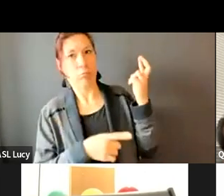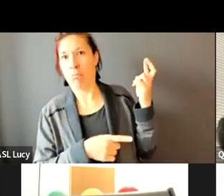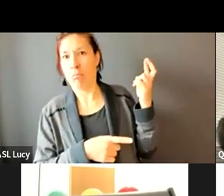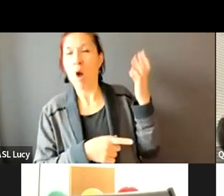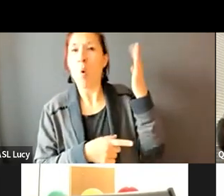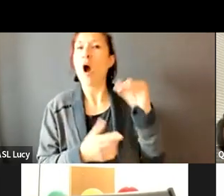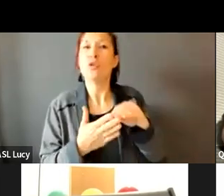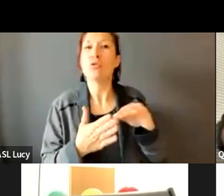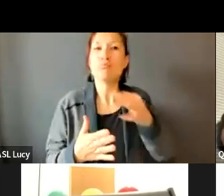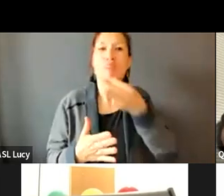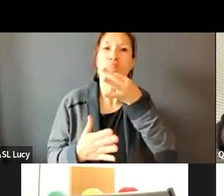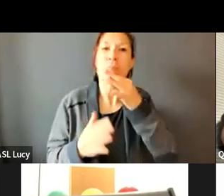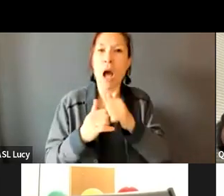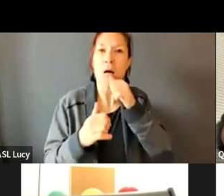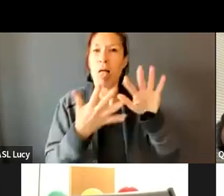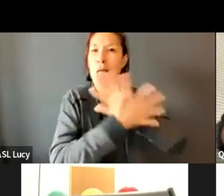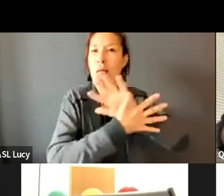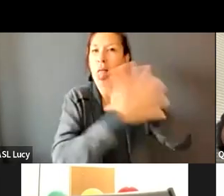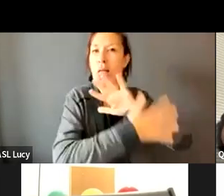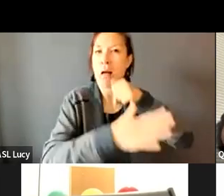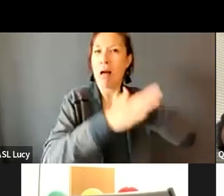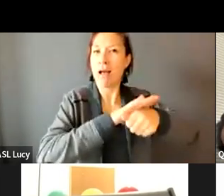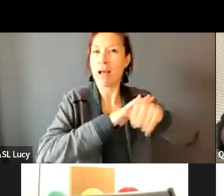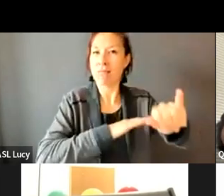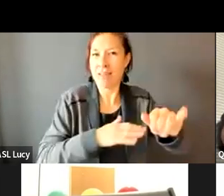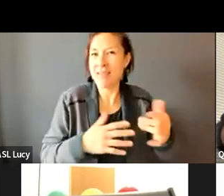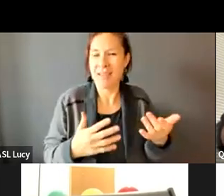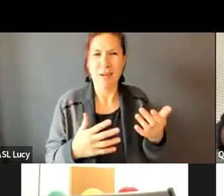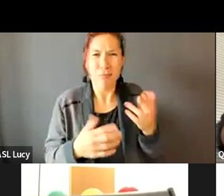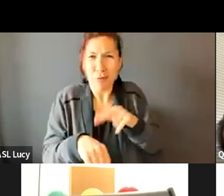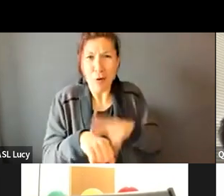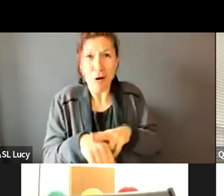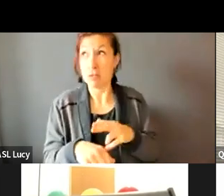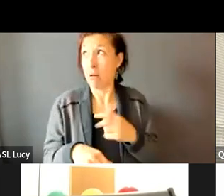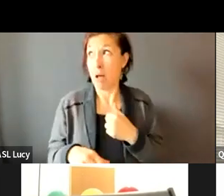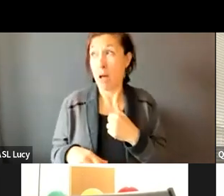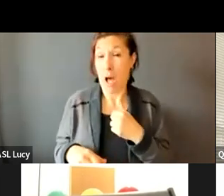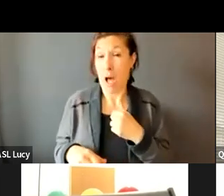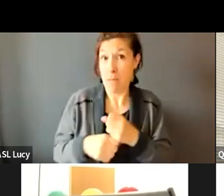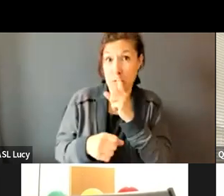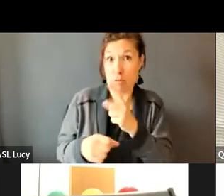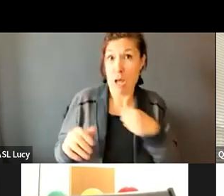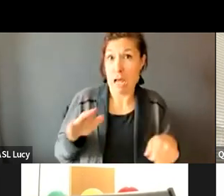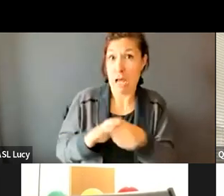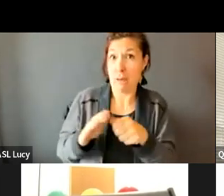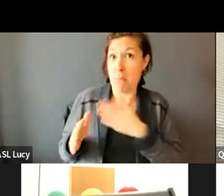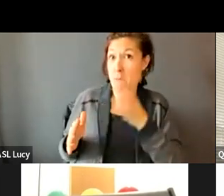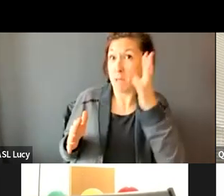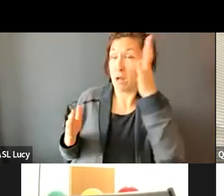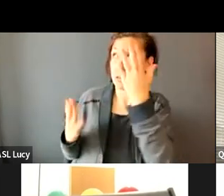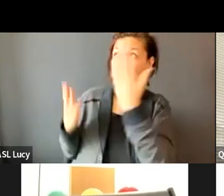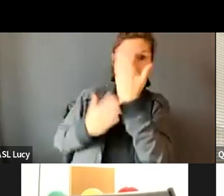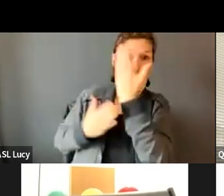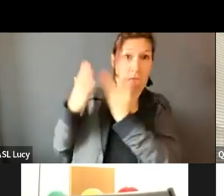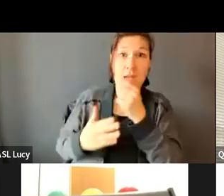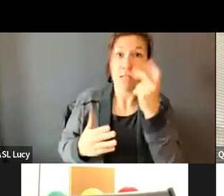right as we all were when we were that age um of keeping what we want to keep private and so it is um you